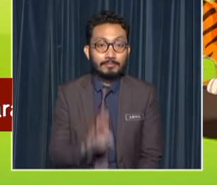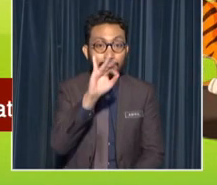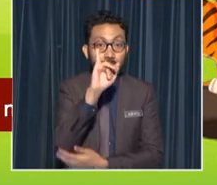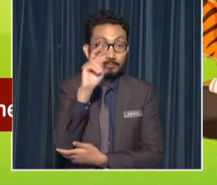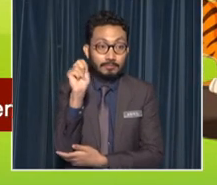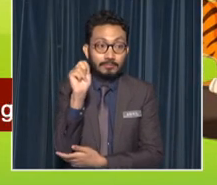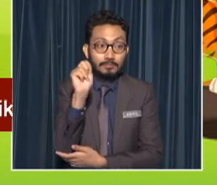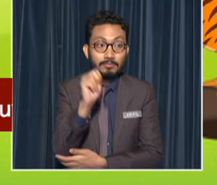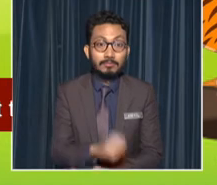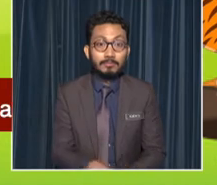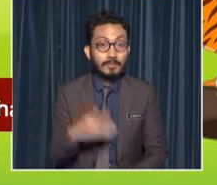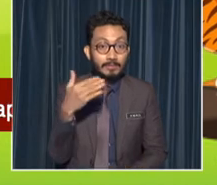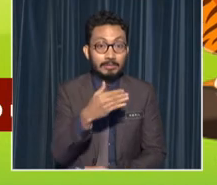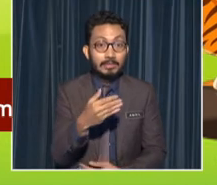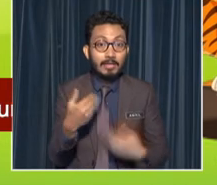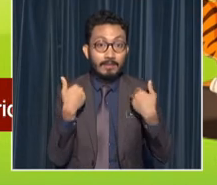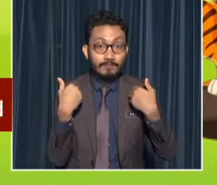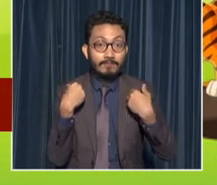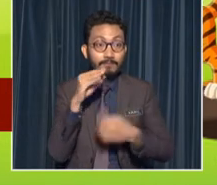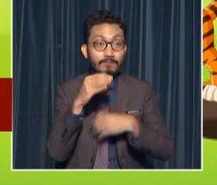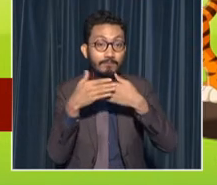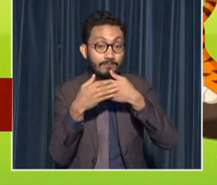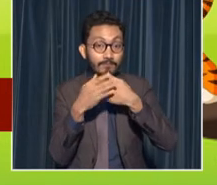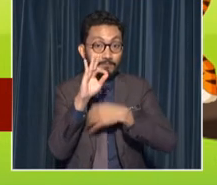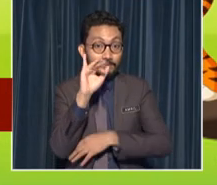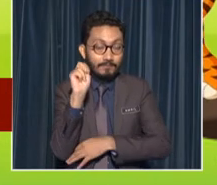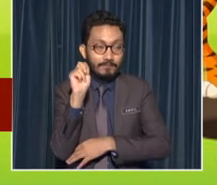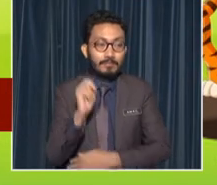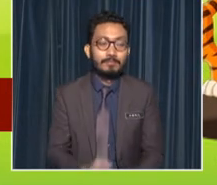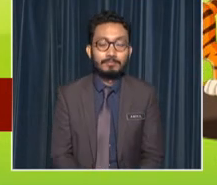Fin. Fish have fins.